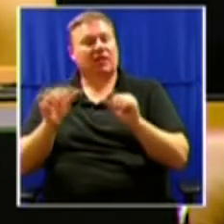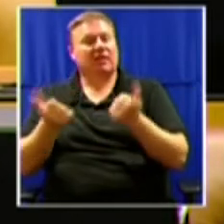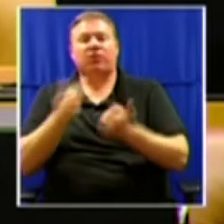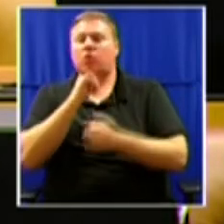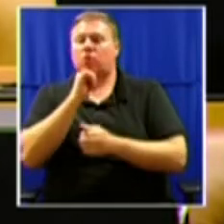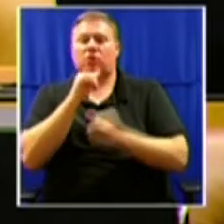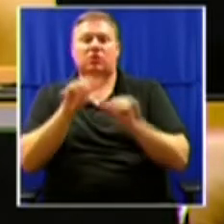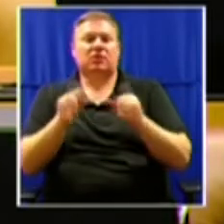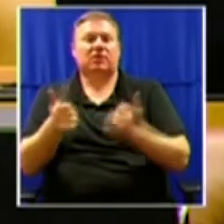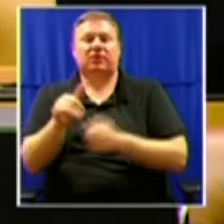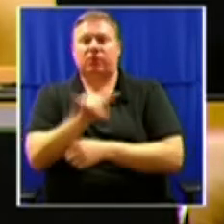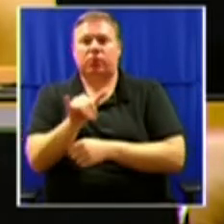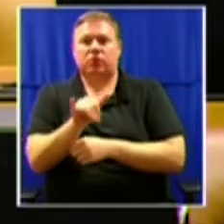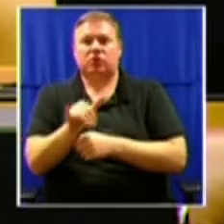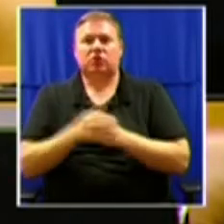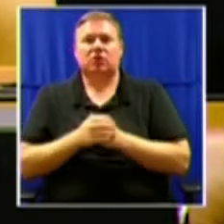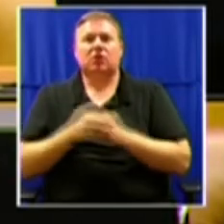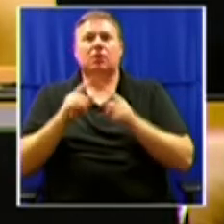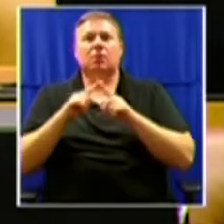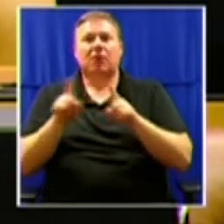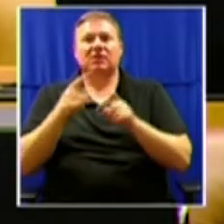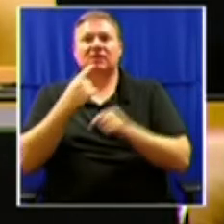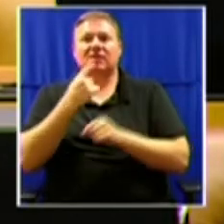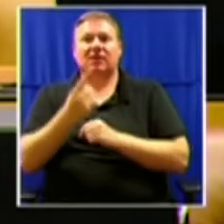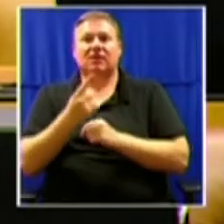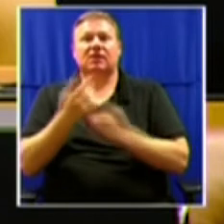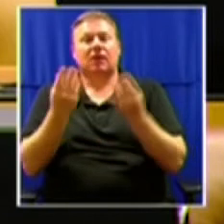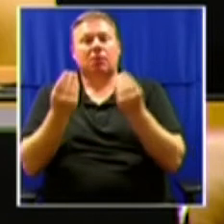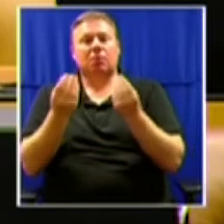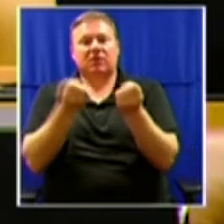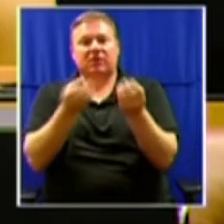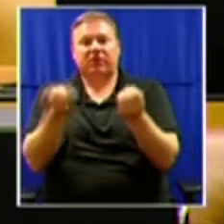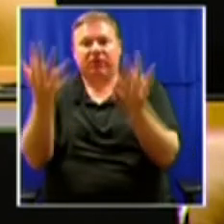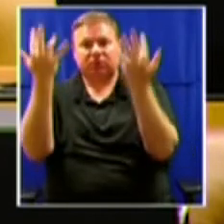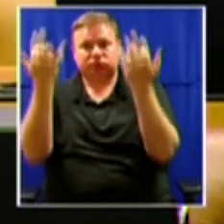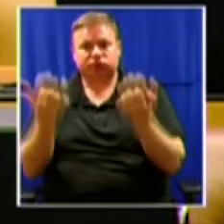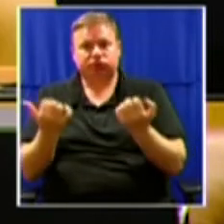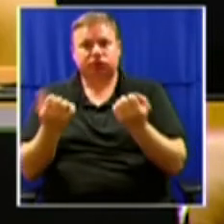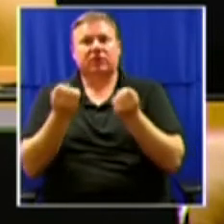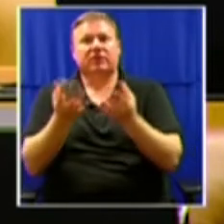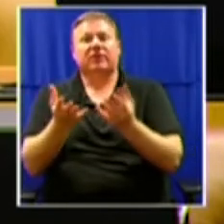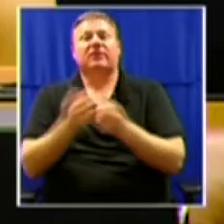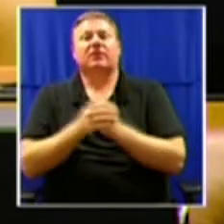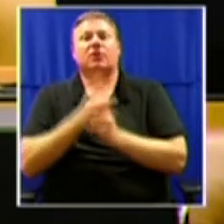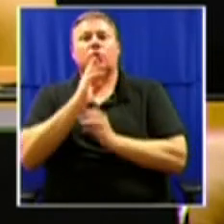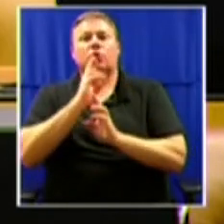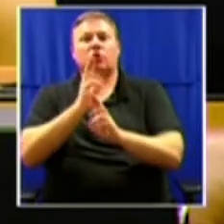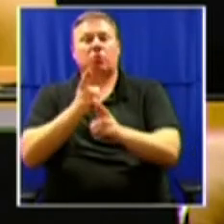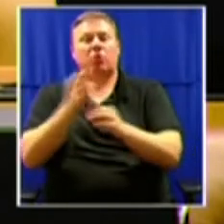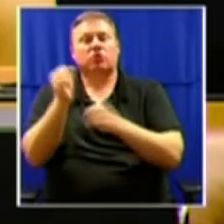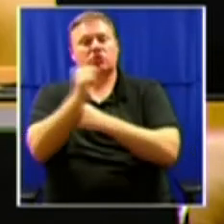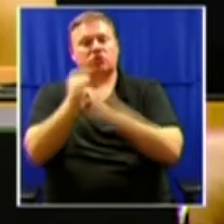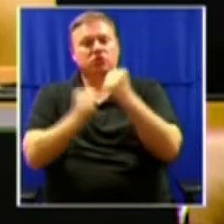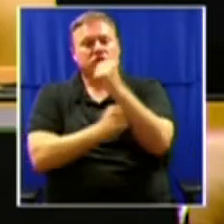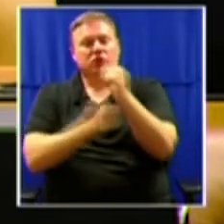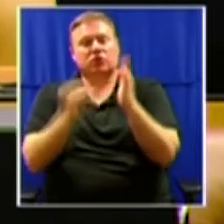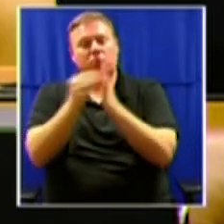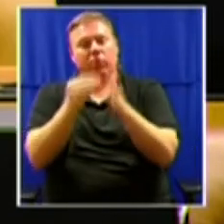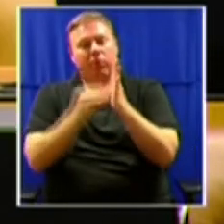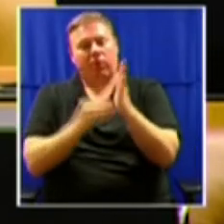said, Chairperson, we have given the numbers, we have given the responses of the structures that we have put